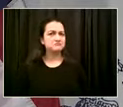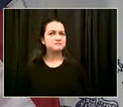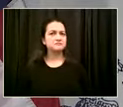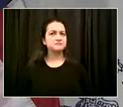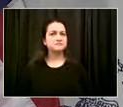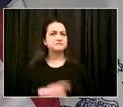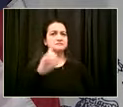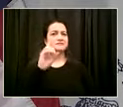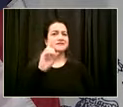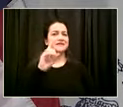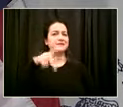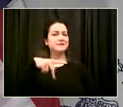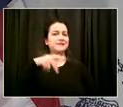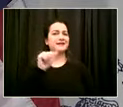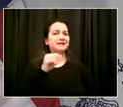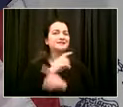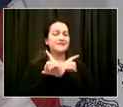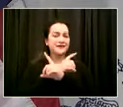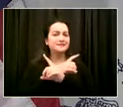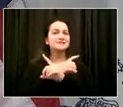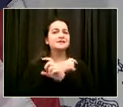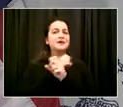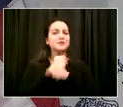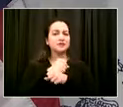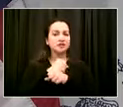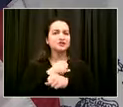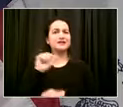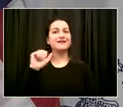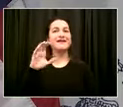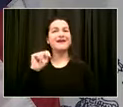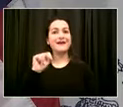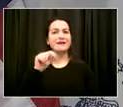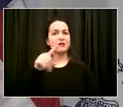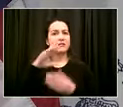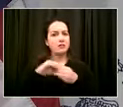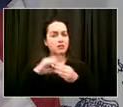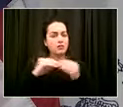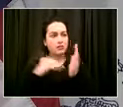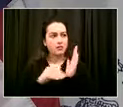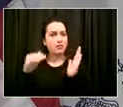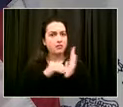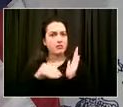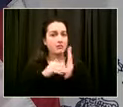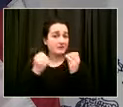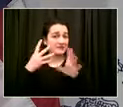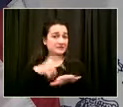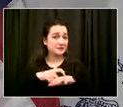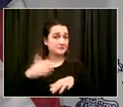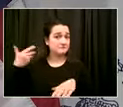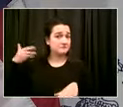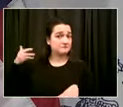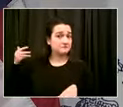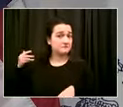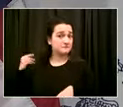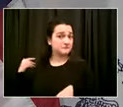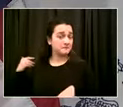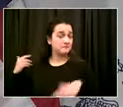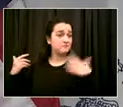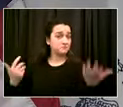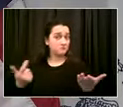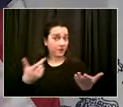And what about variants? Why not list them daily? Or do we have any indication of these